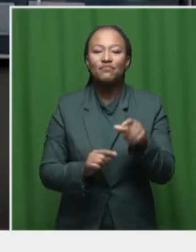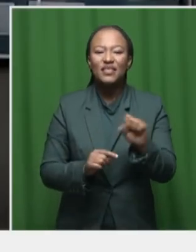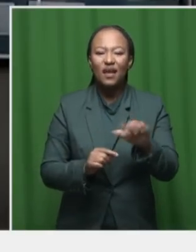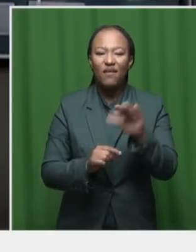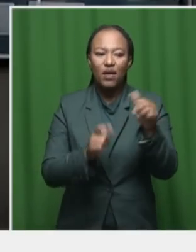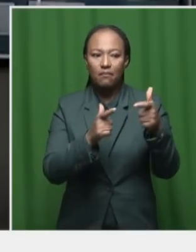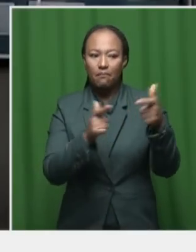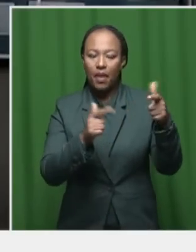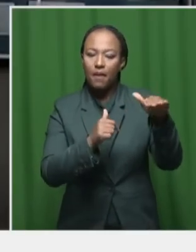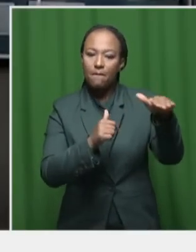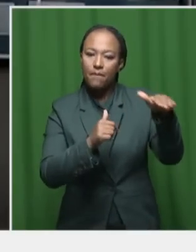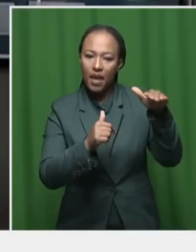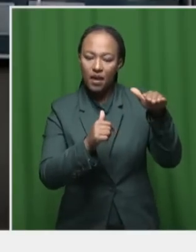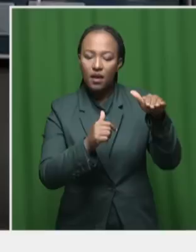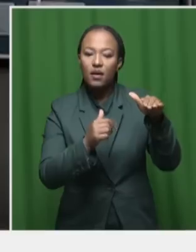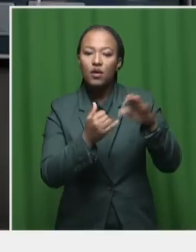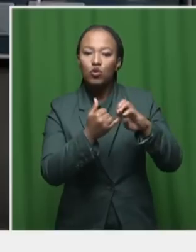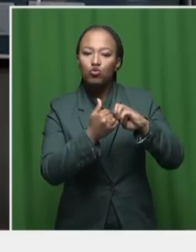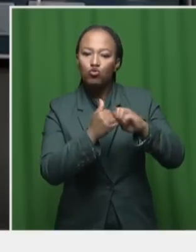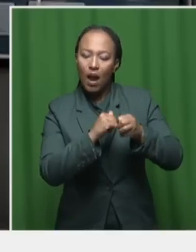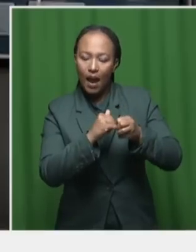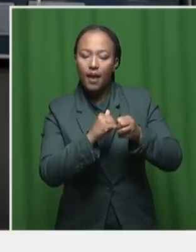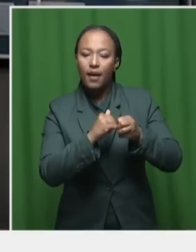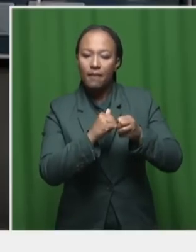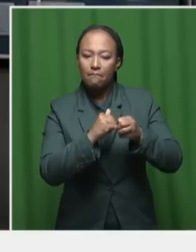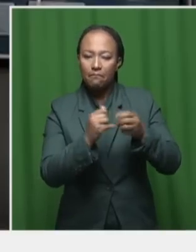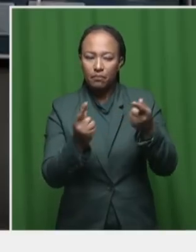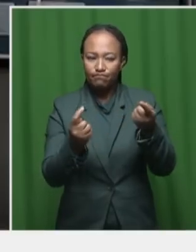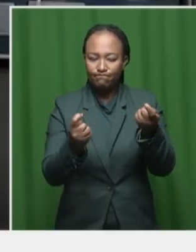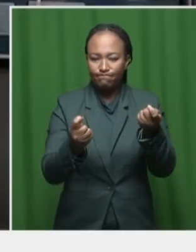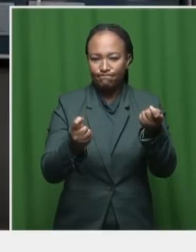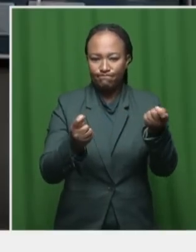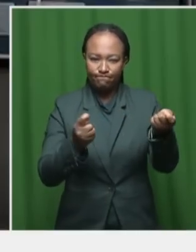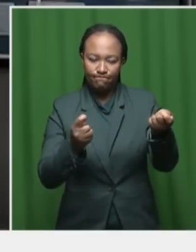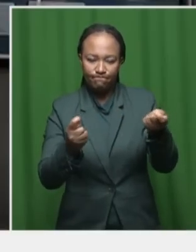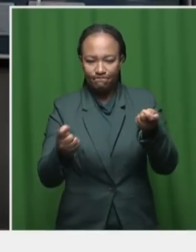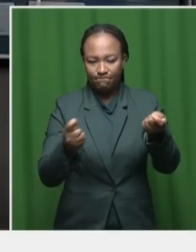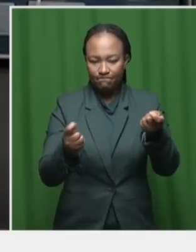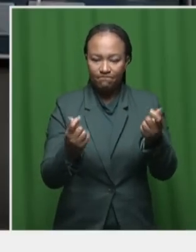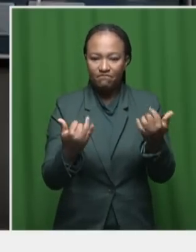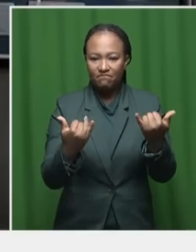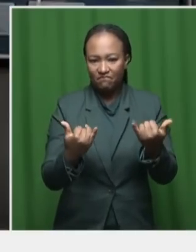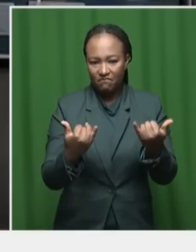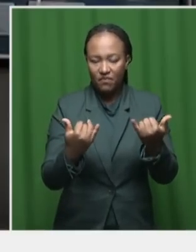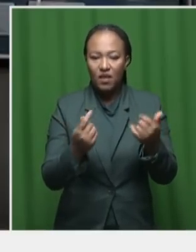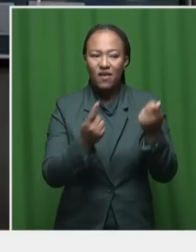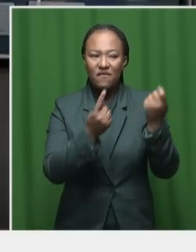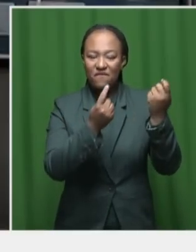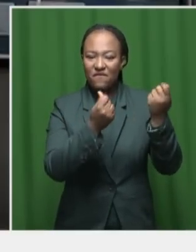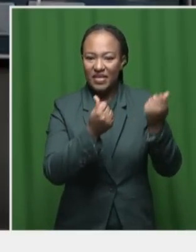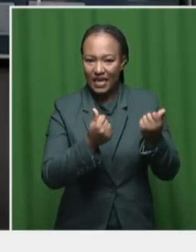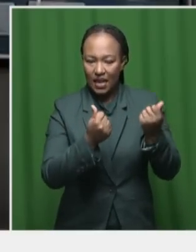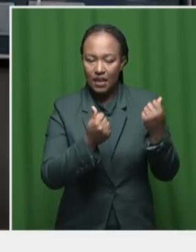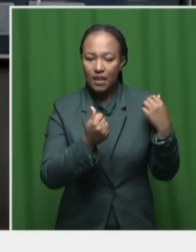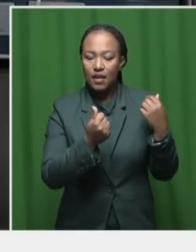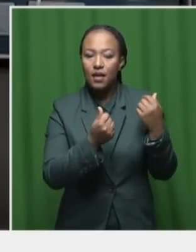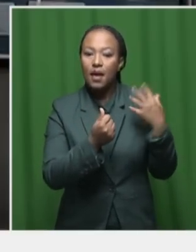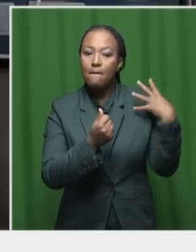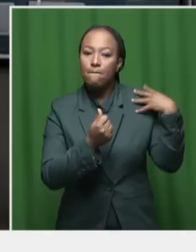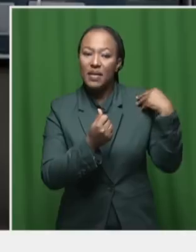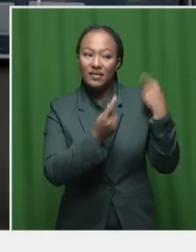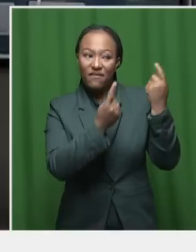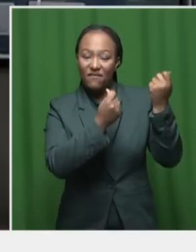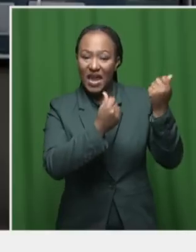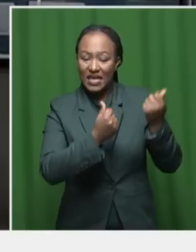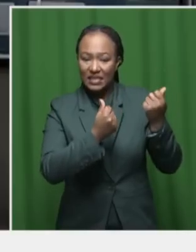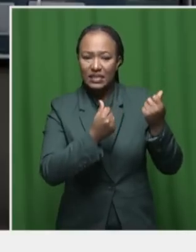do is being neutralized and even exacerbated by what is currently happening on the fiscal side. The Minister of Finance is spending far